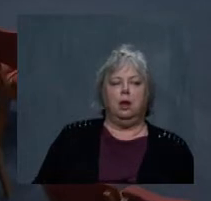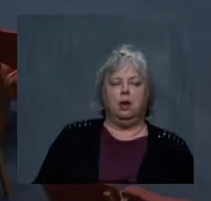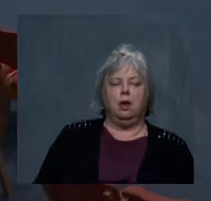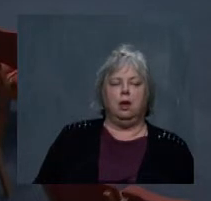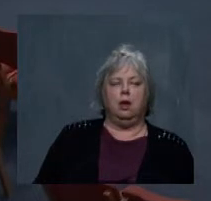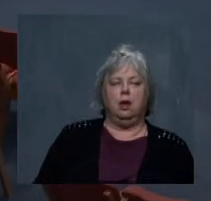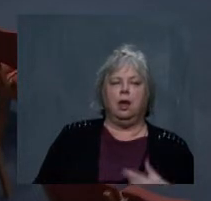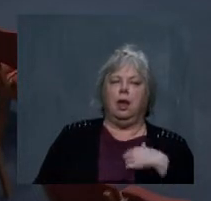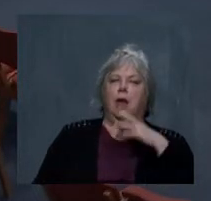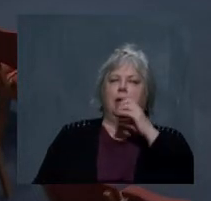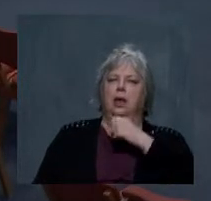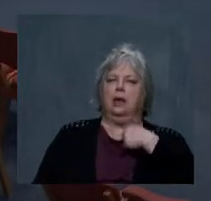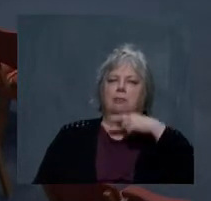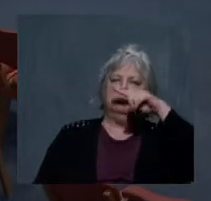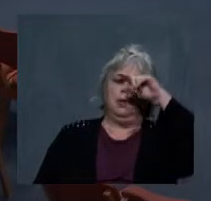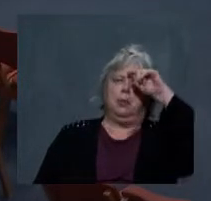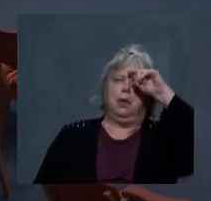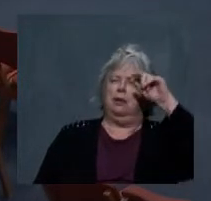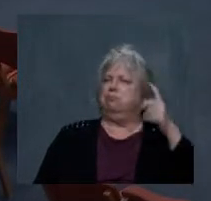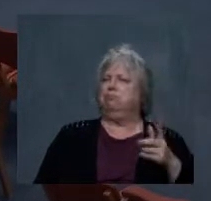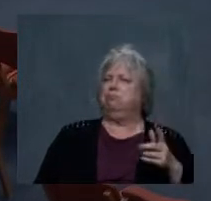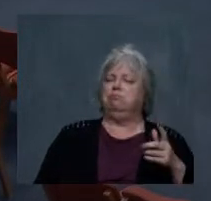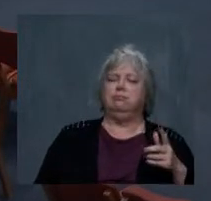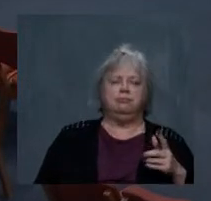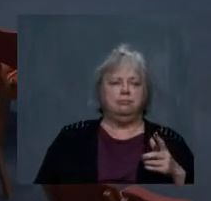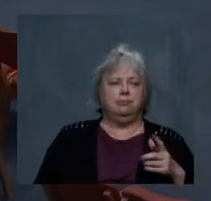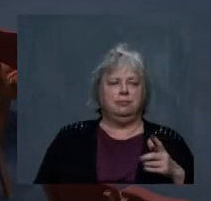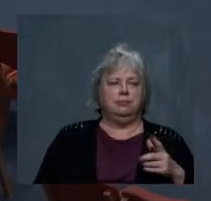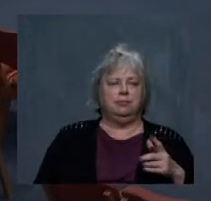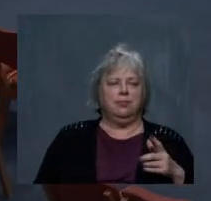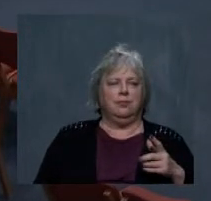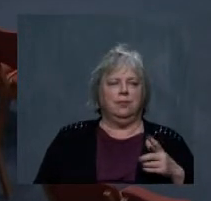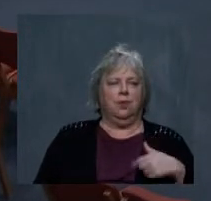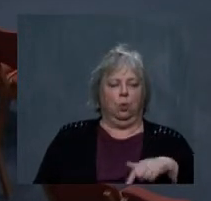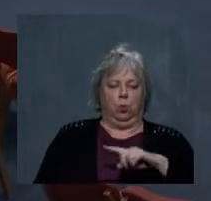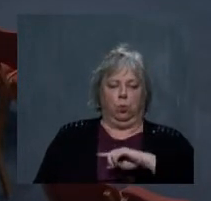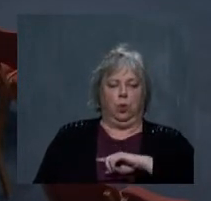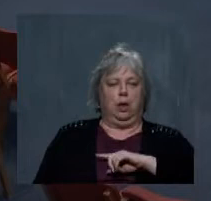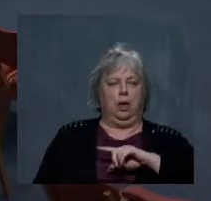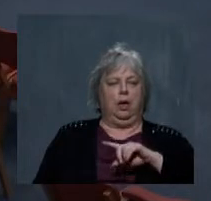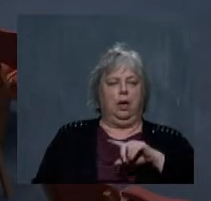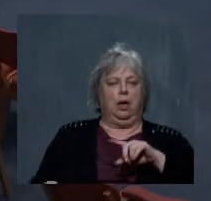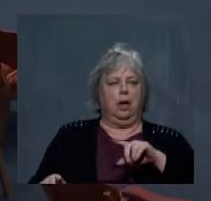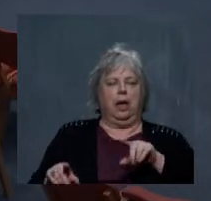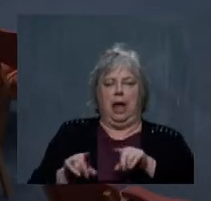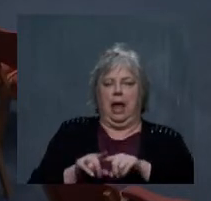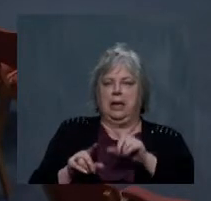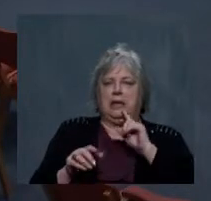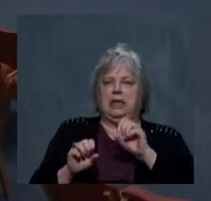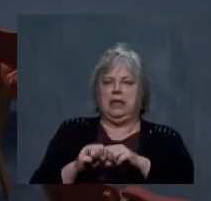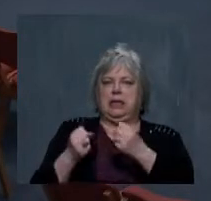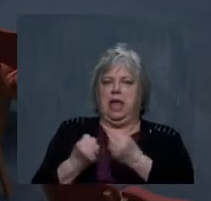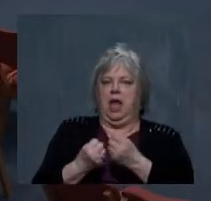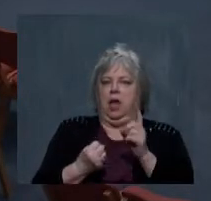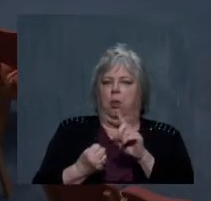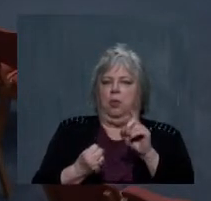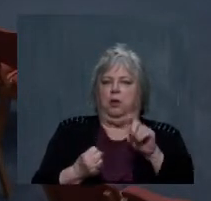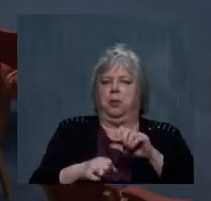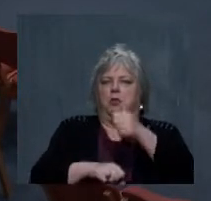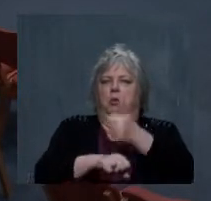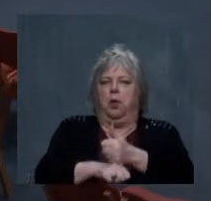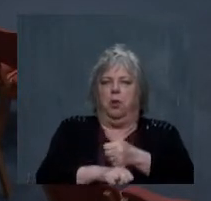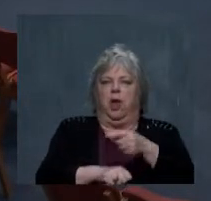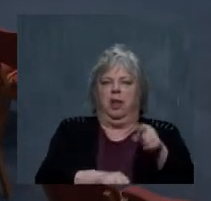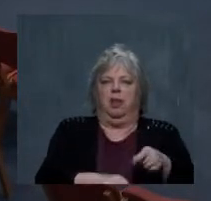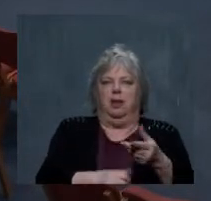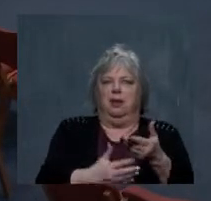I guess I'm perplexed as to where we as a society are supposed to put these suckers. I agree,